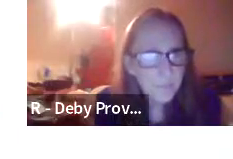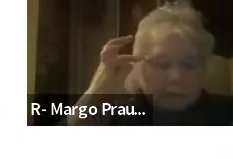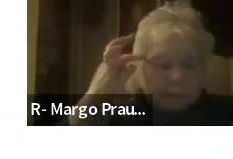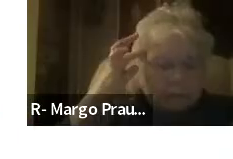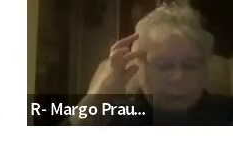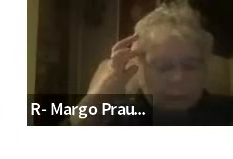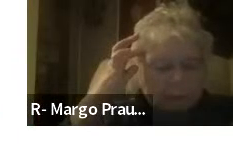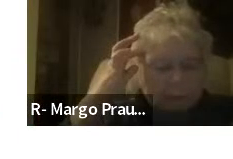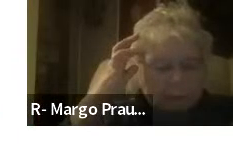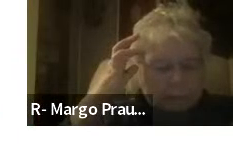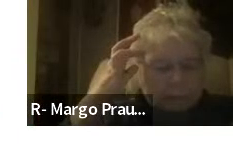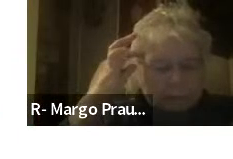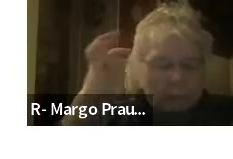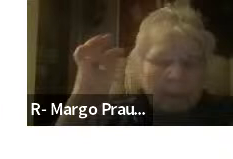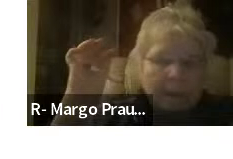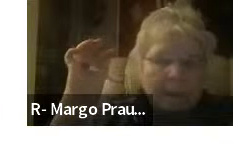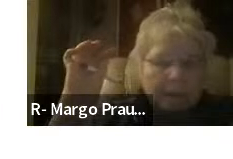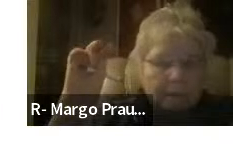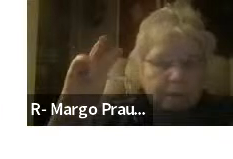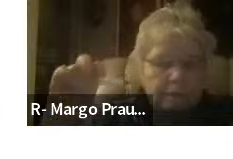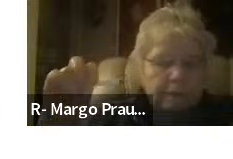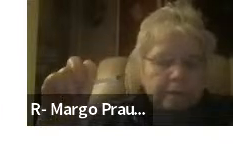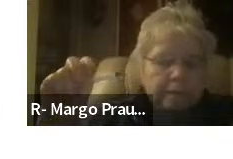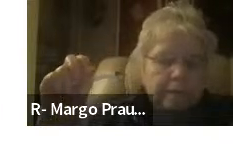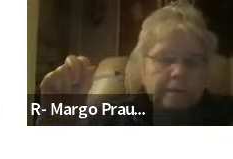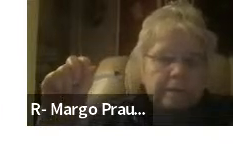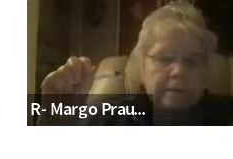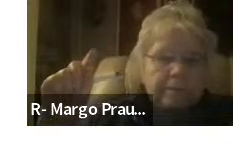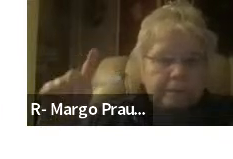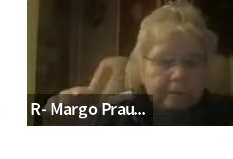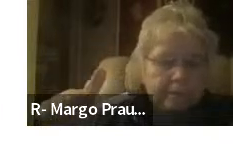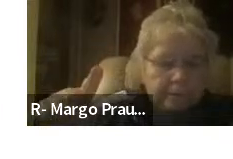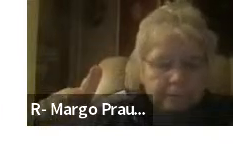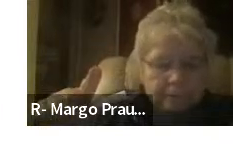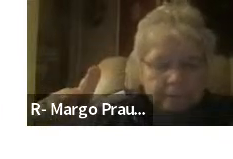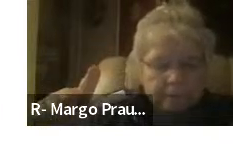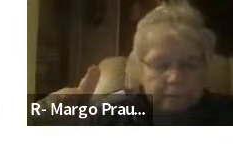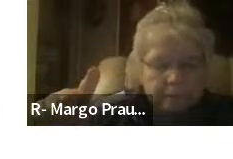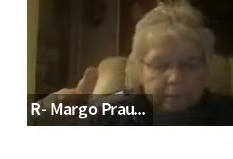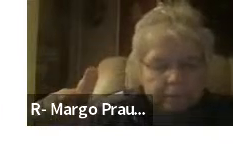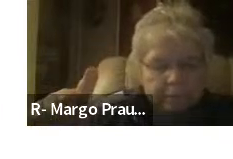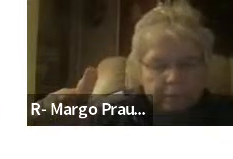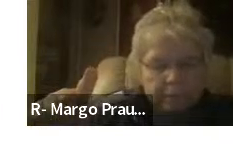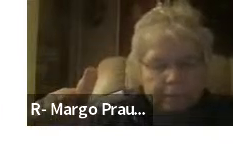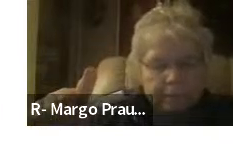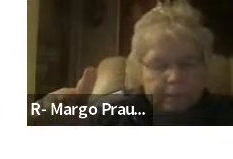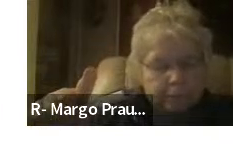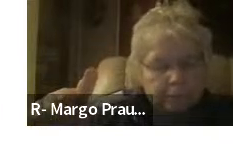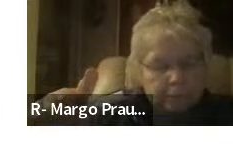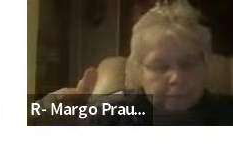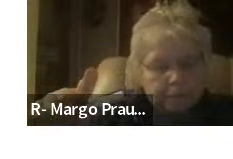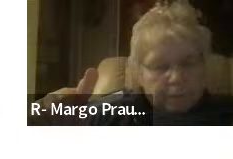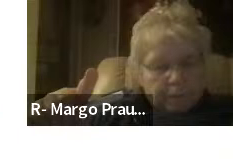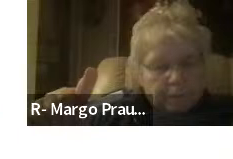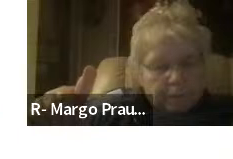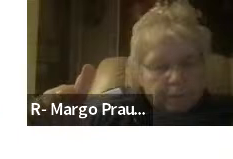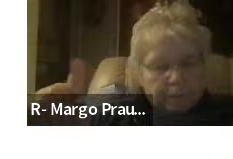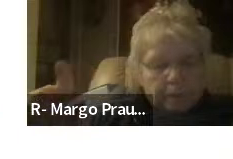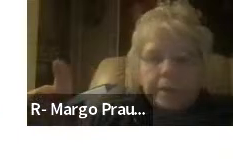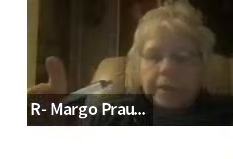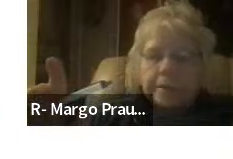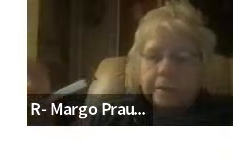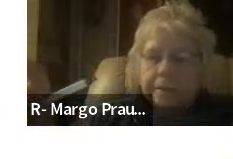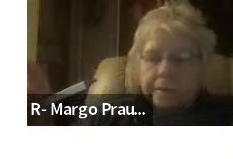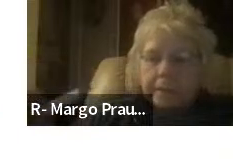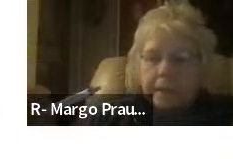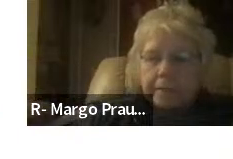that issue, can I ask two things? First of all, this was approved in other Serps, so it's